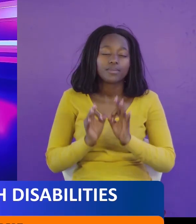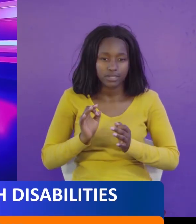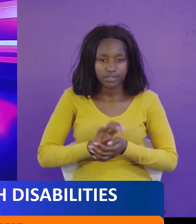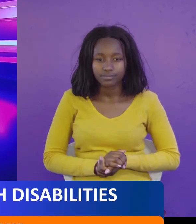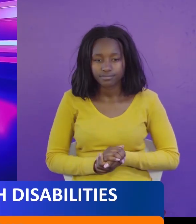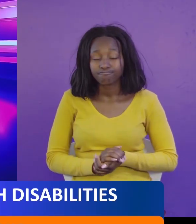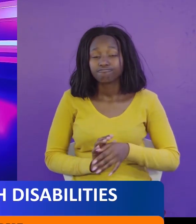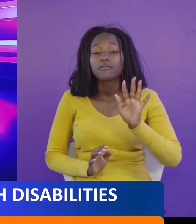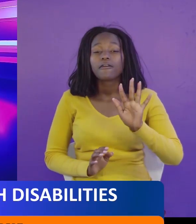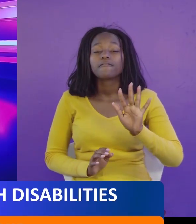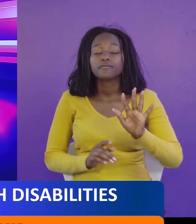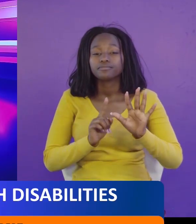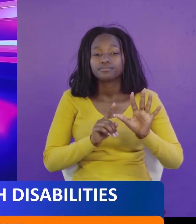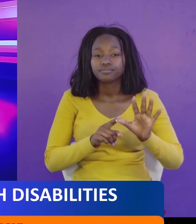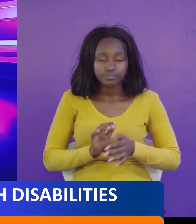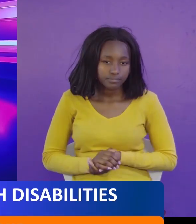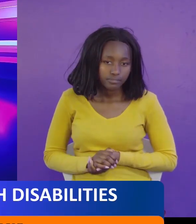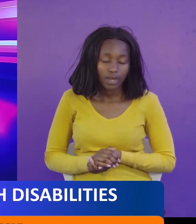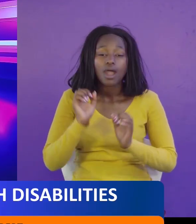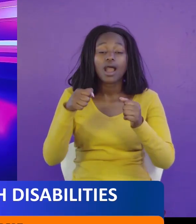5, a shared responsibility.